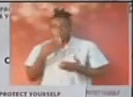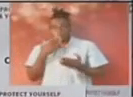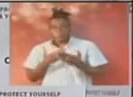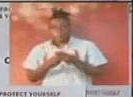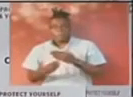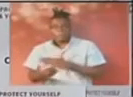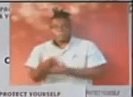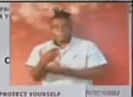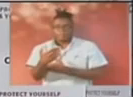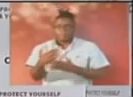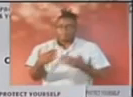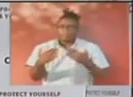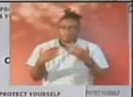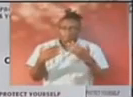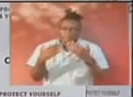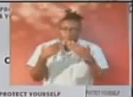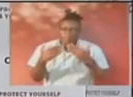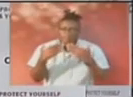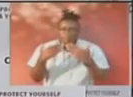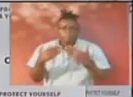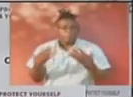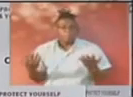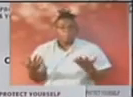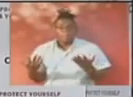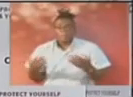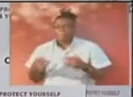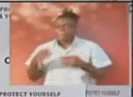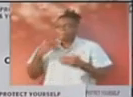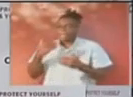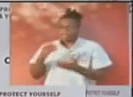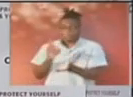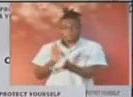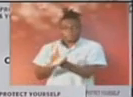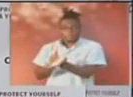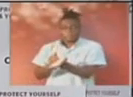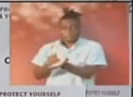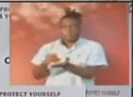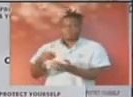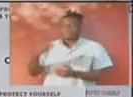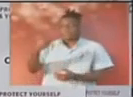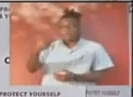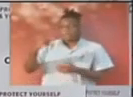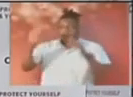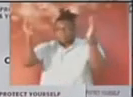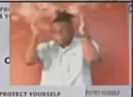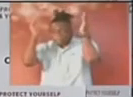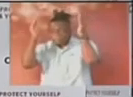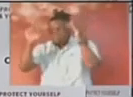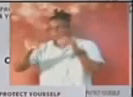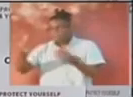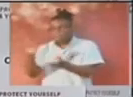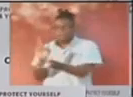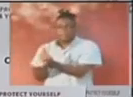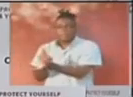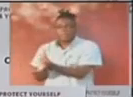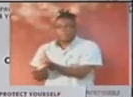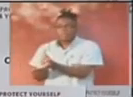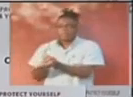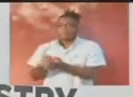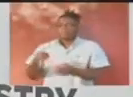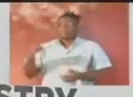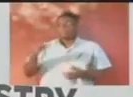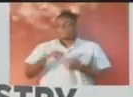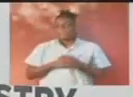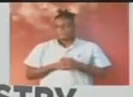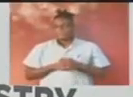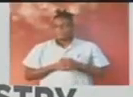Alexander. Good morning to my colleague, Dr. Hines, Dr. Hamid, and good morning to the listening and